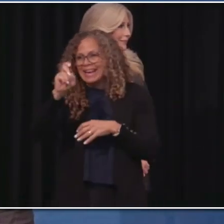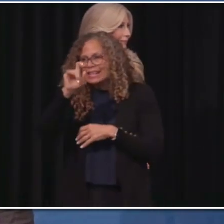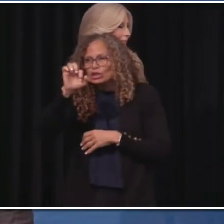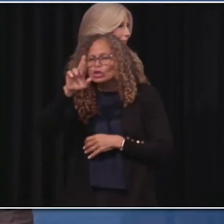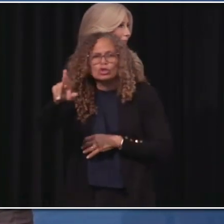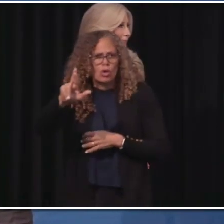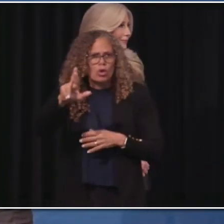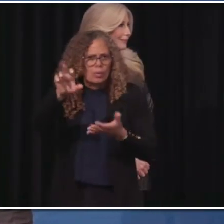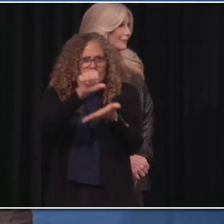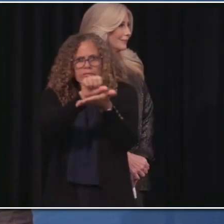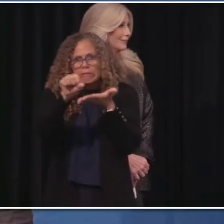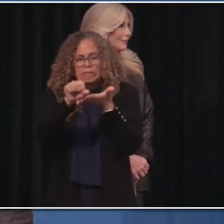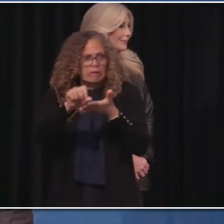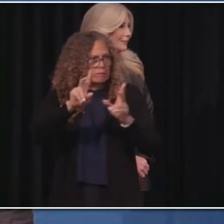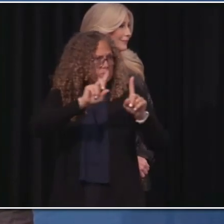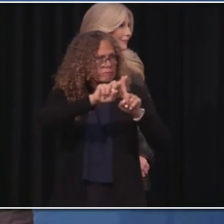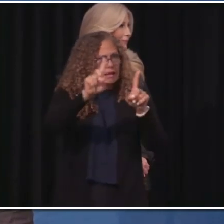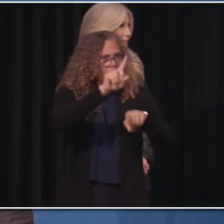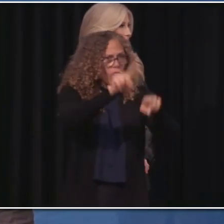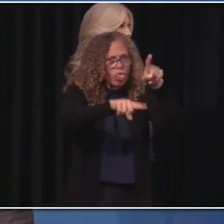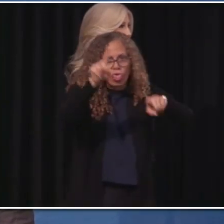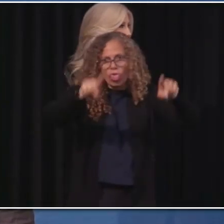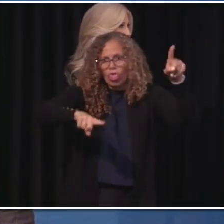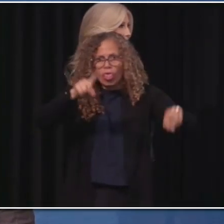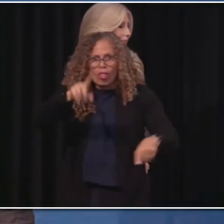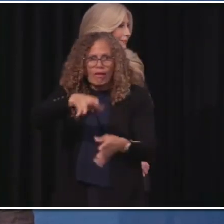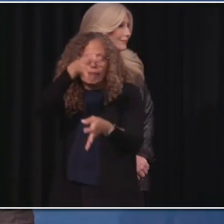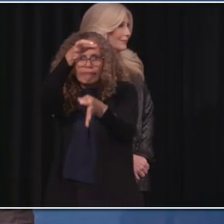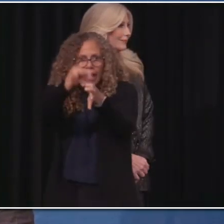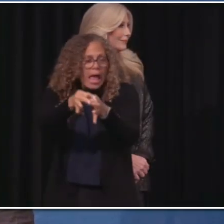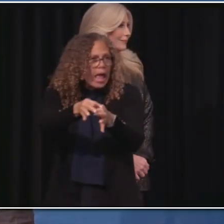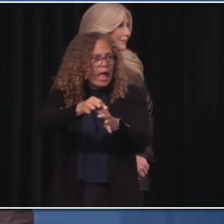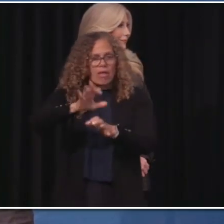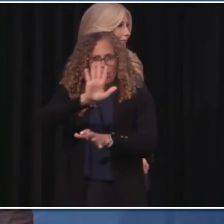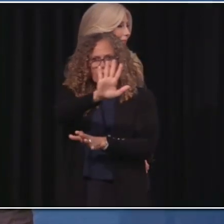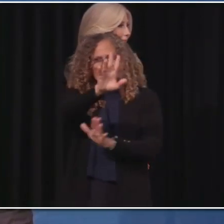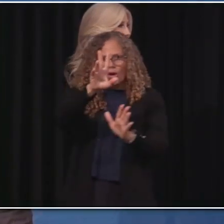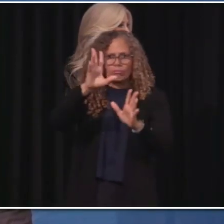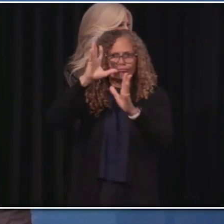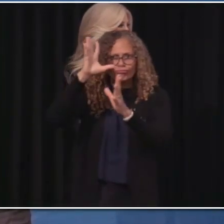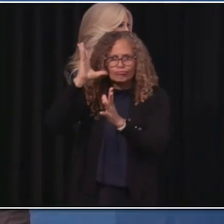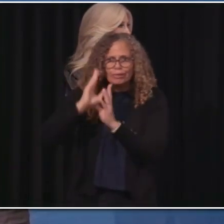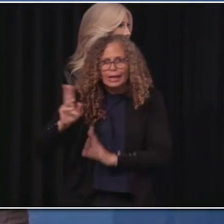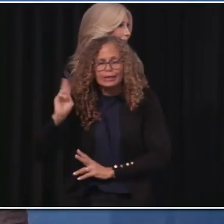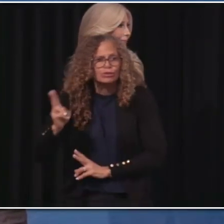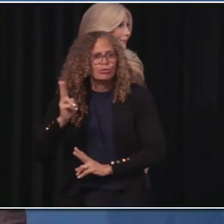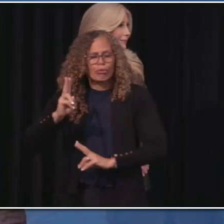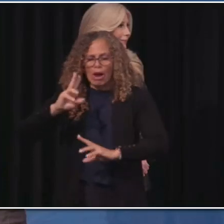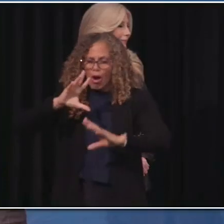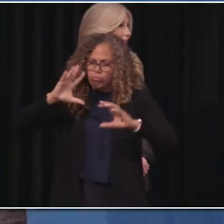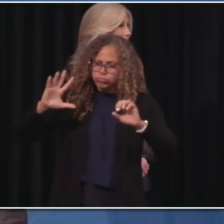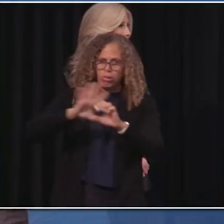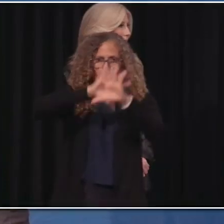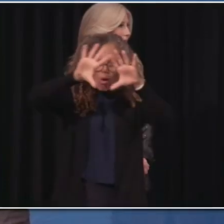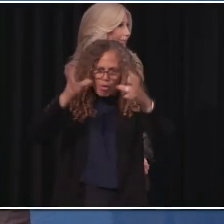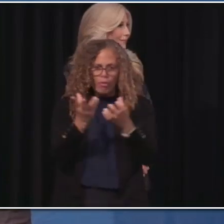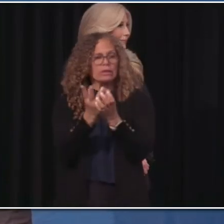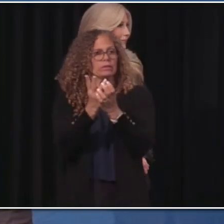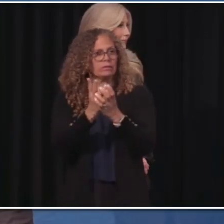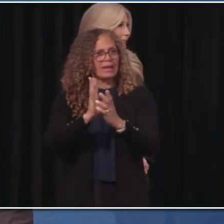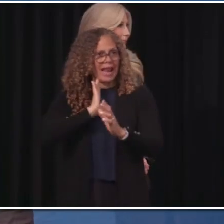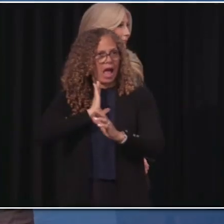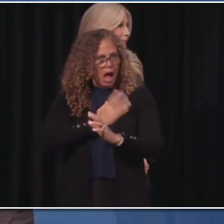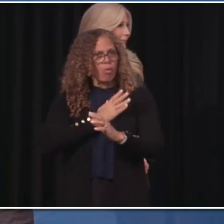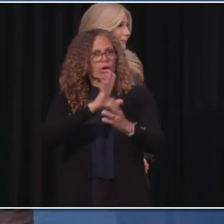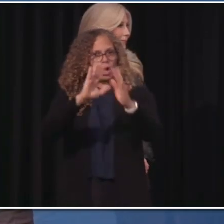in honor of the many diverse faiths and backgrounds that enrich our community, may we lead with